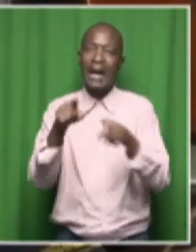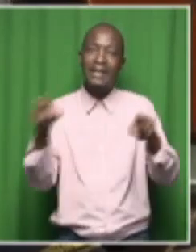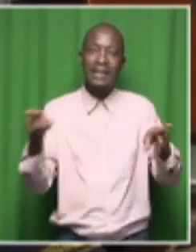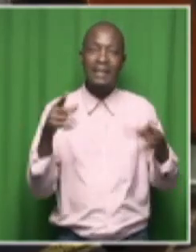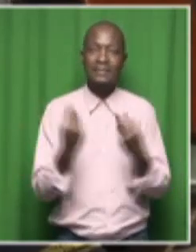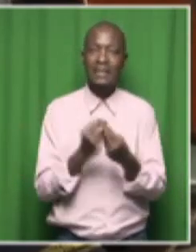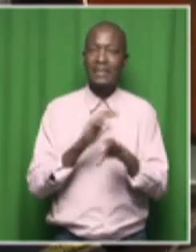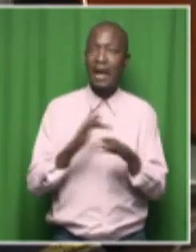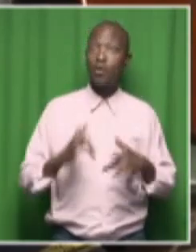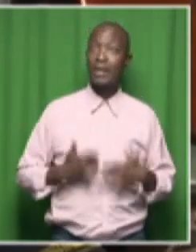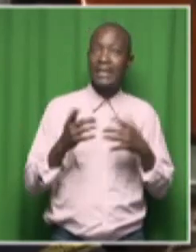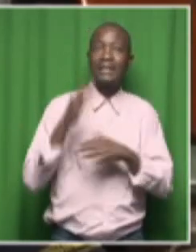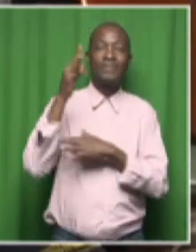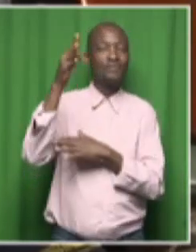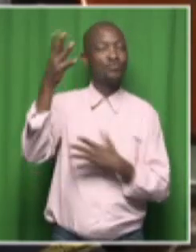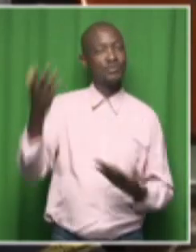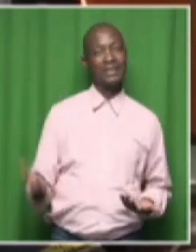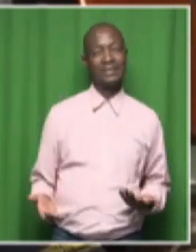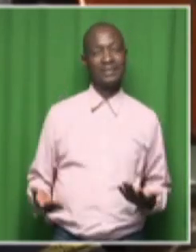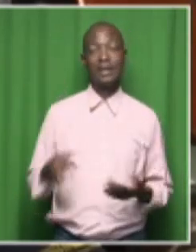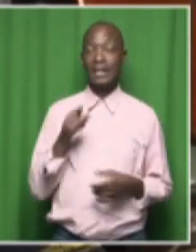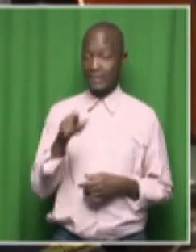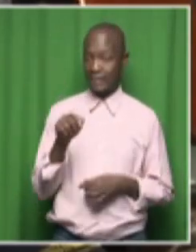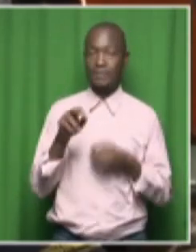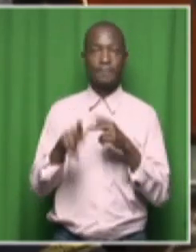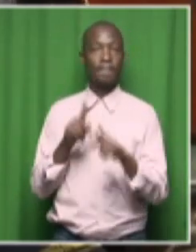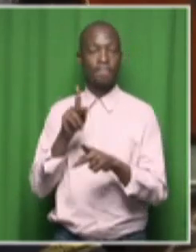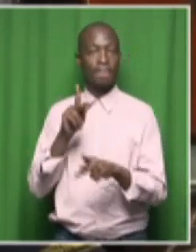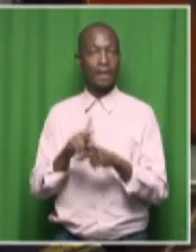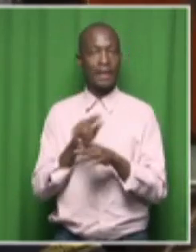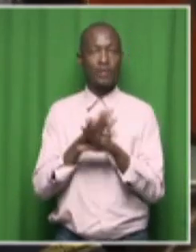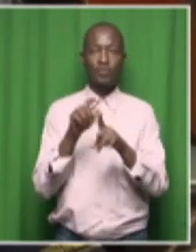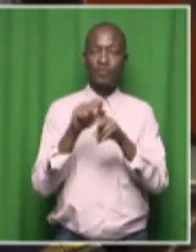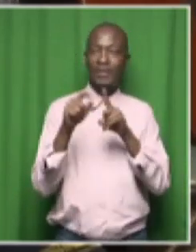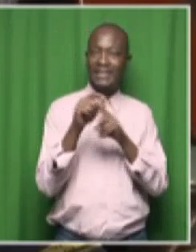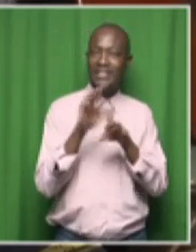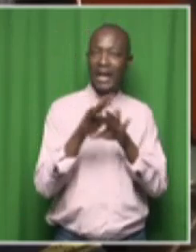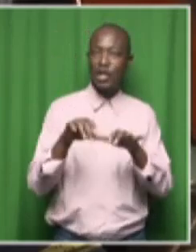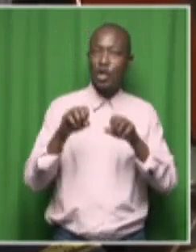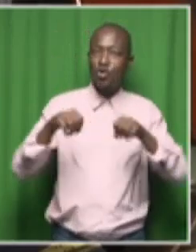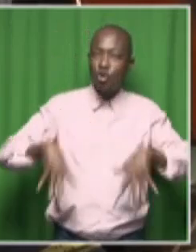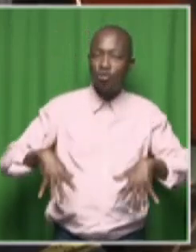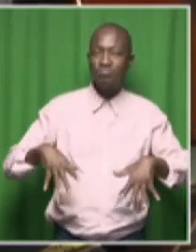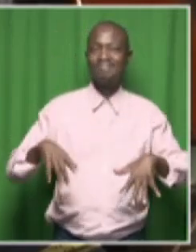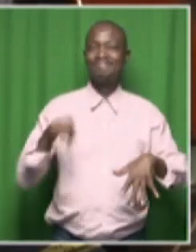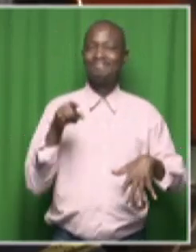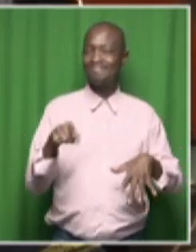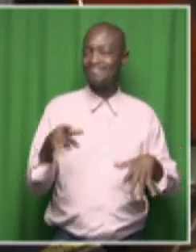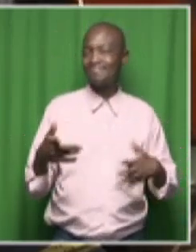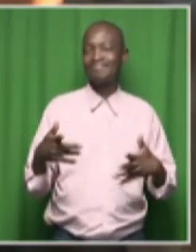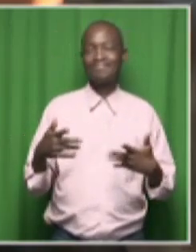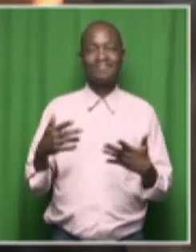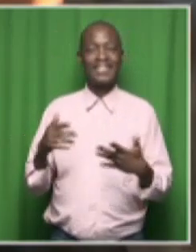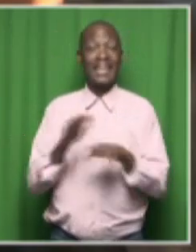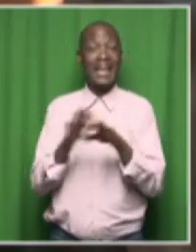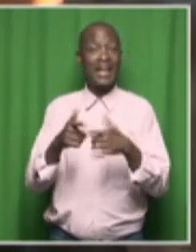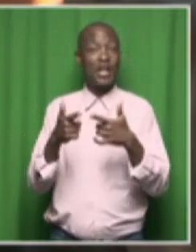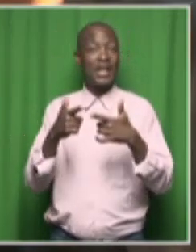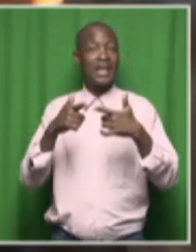live in future. So there's that kind of cultural loss. There's that kind of also